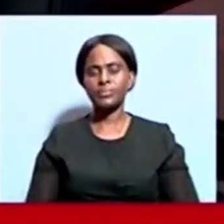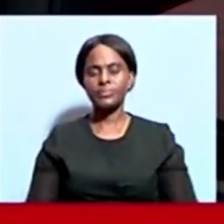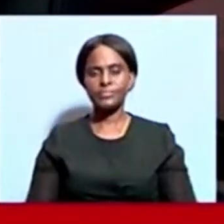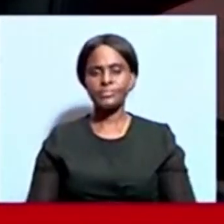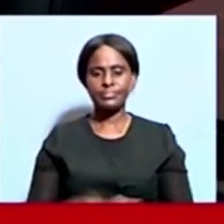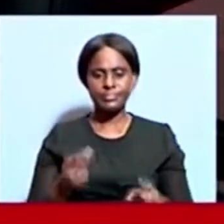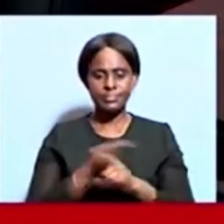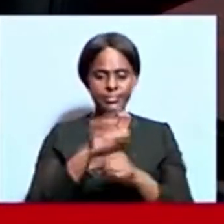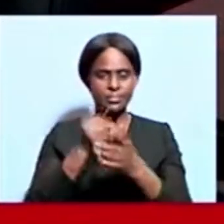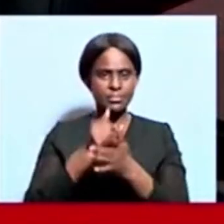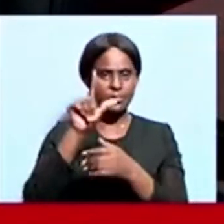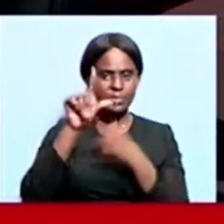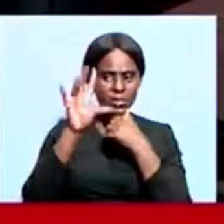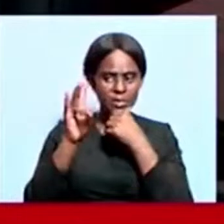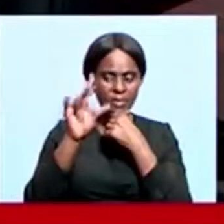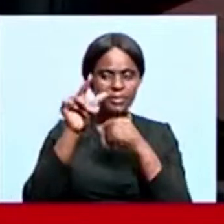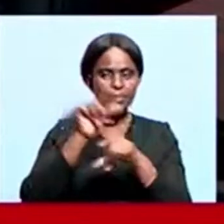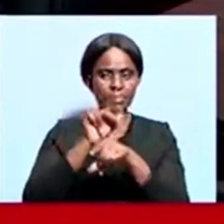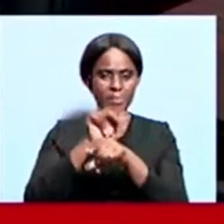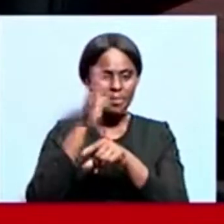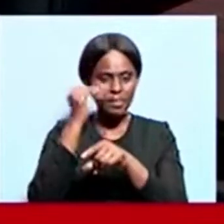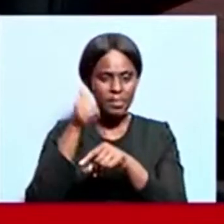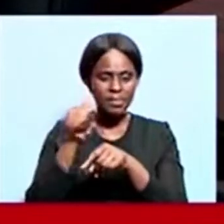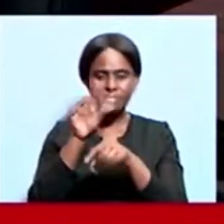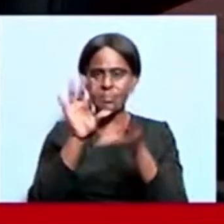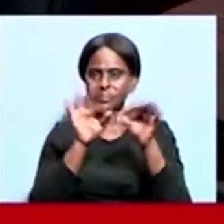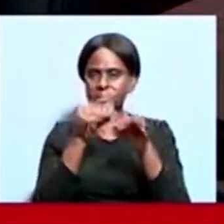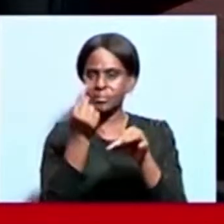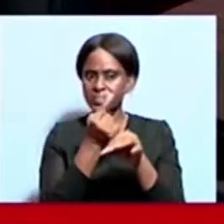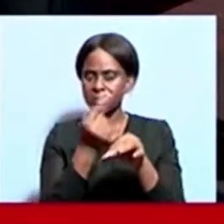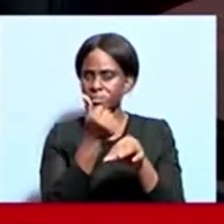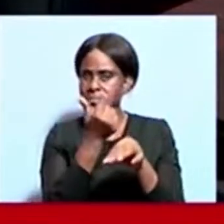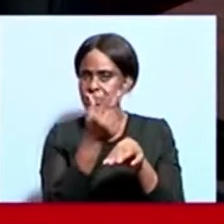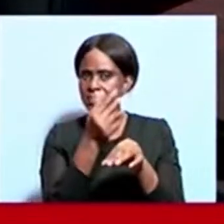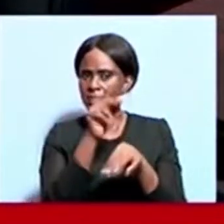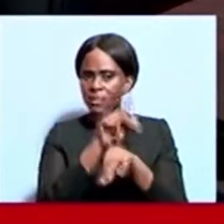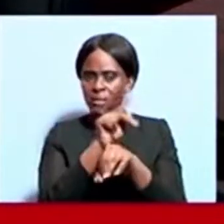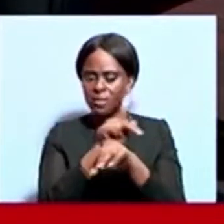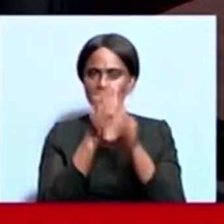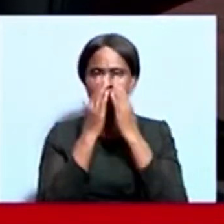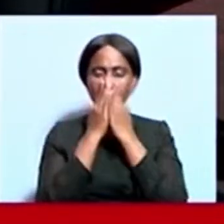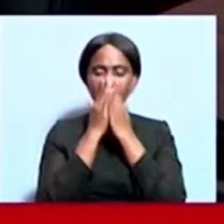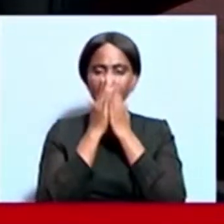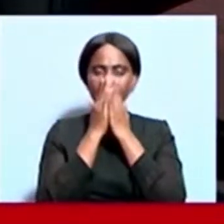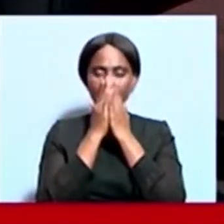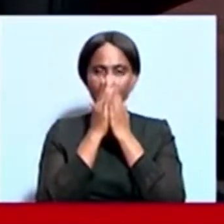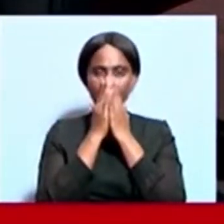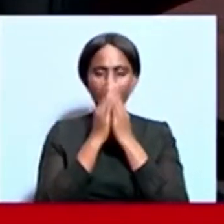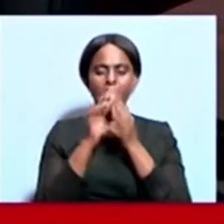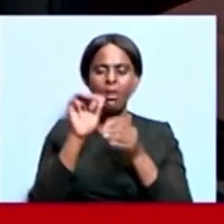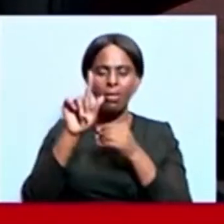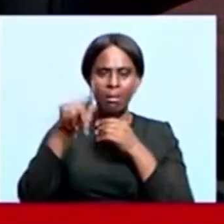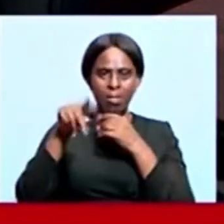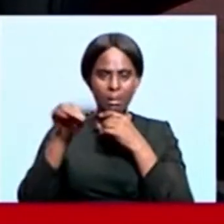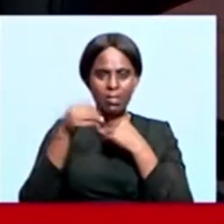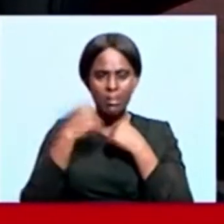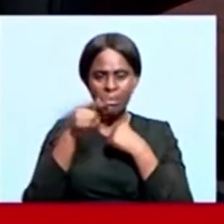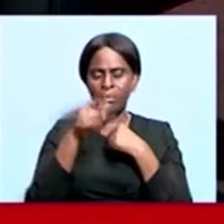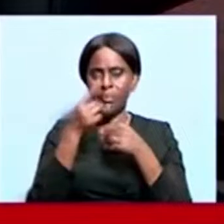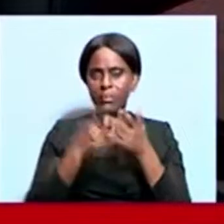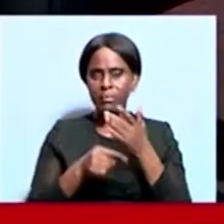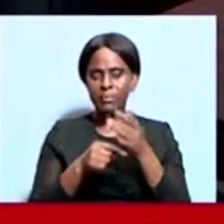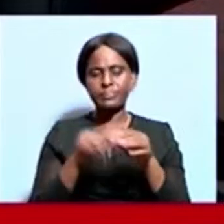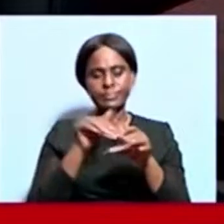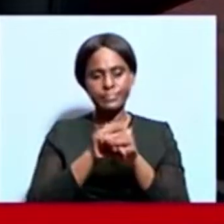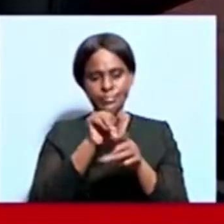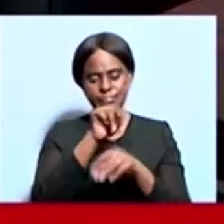Out of 27 projects, why also choose only these 13 projects? What justification does an LPO have on